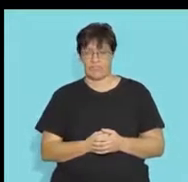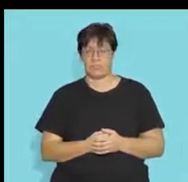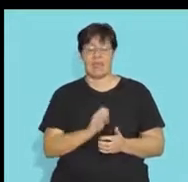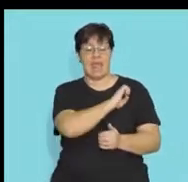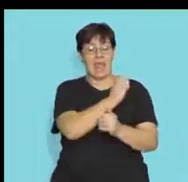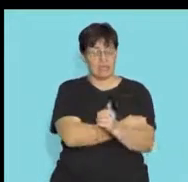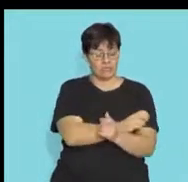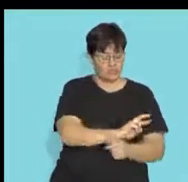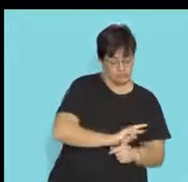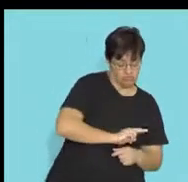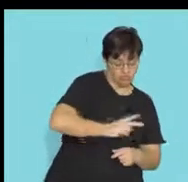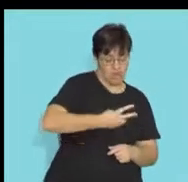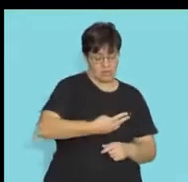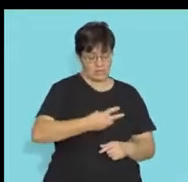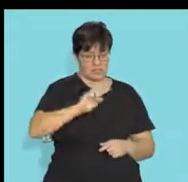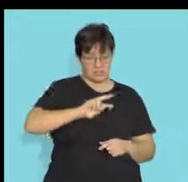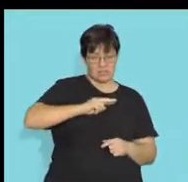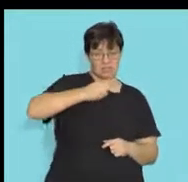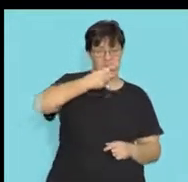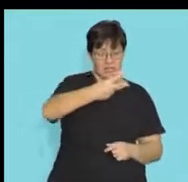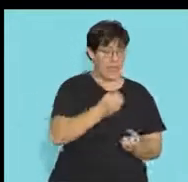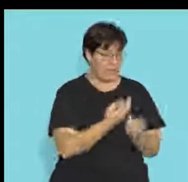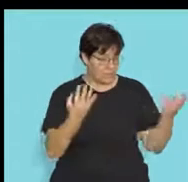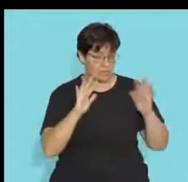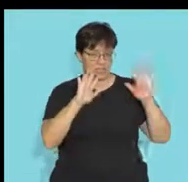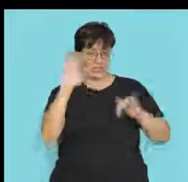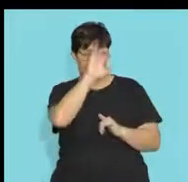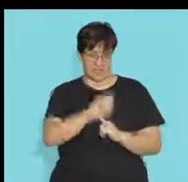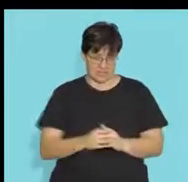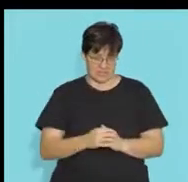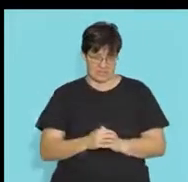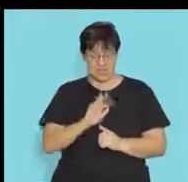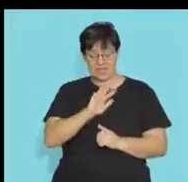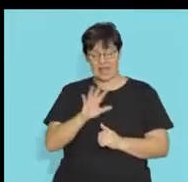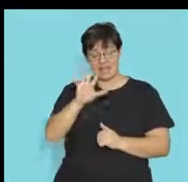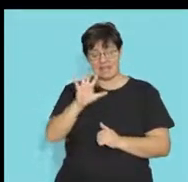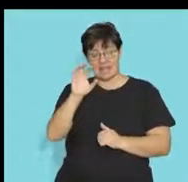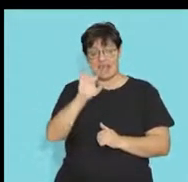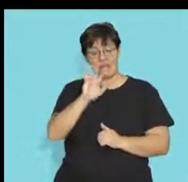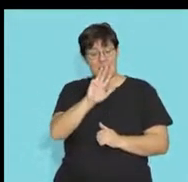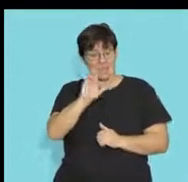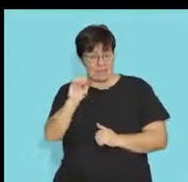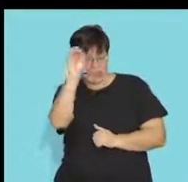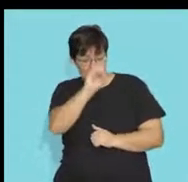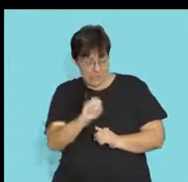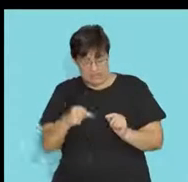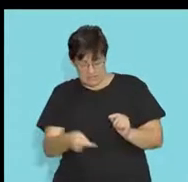Typically, energy transformations are approximately 10% efficient, with about 90%